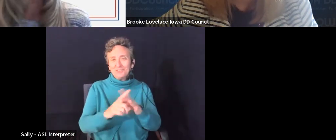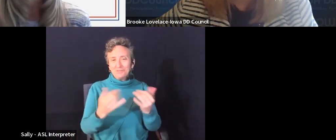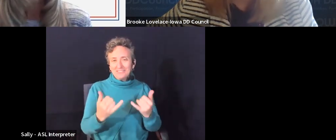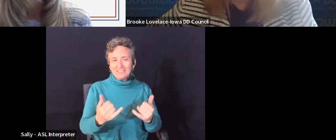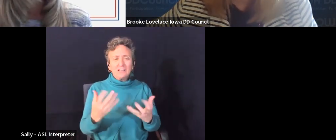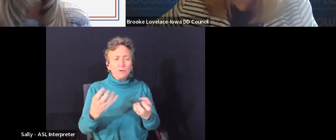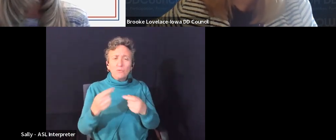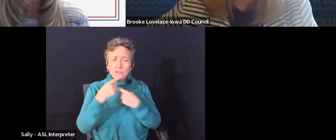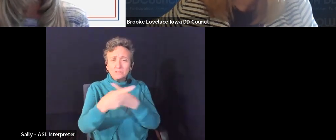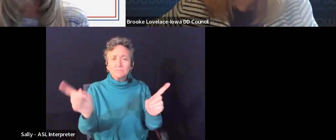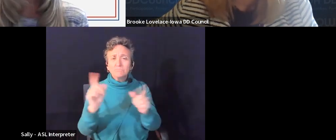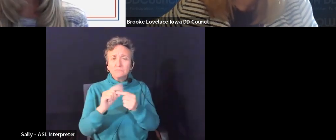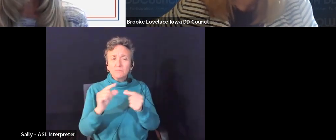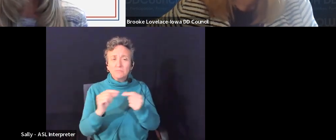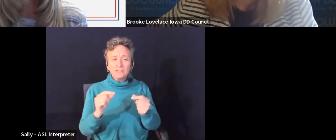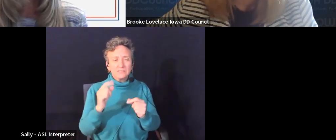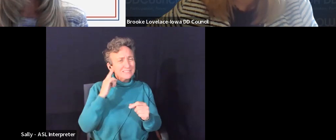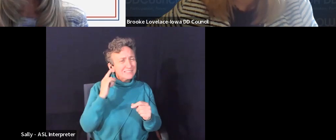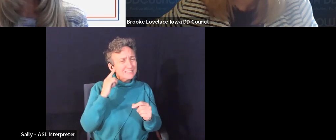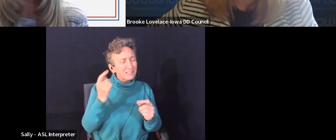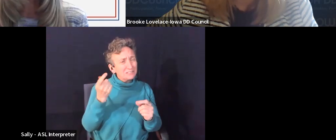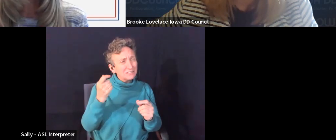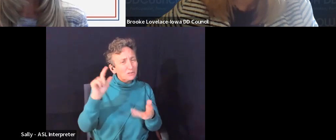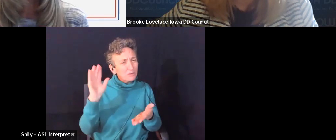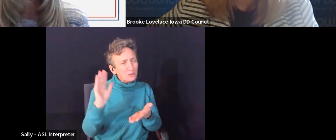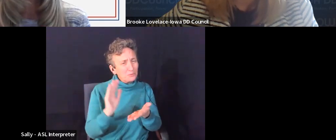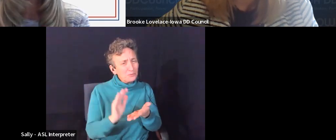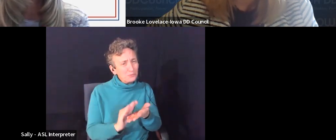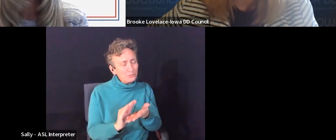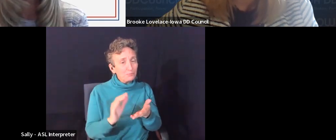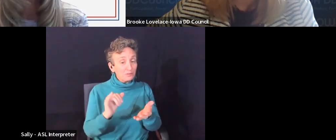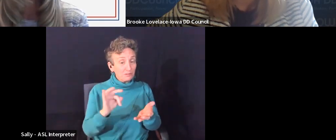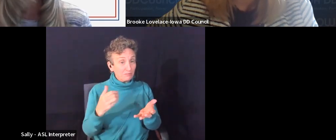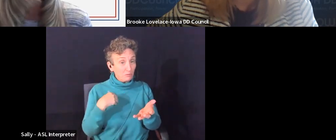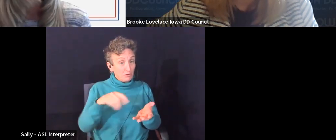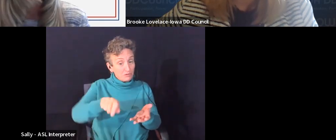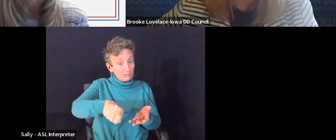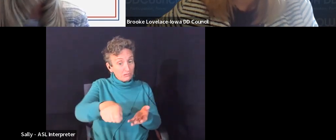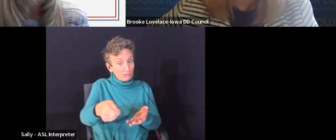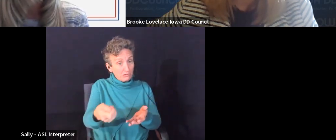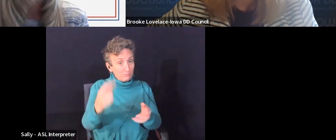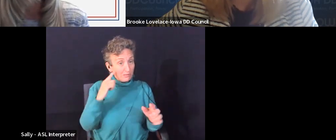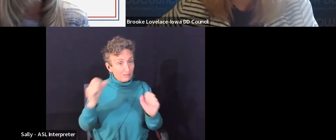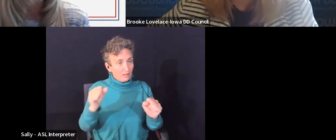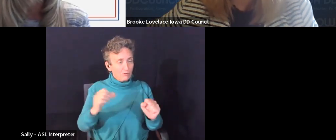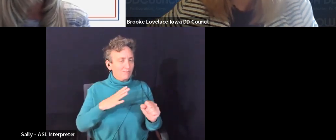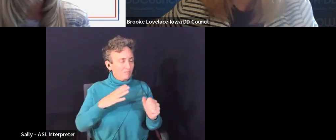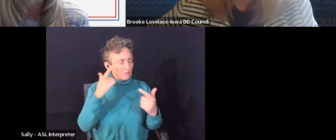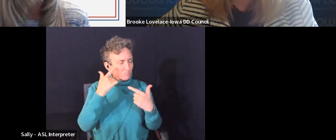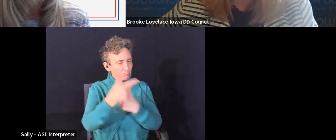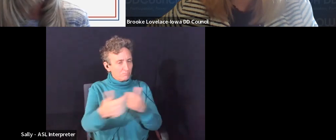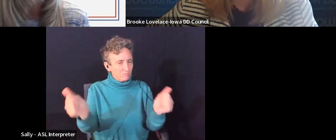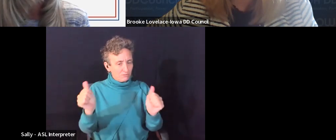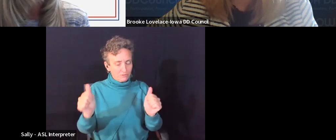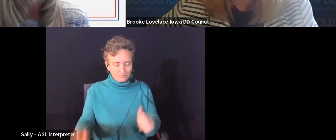send a message. The sound on the video might be a little bit low, so if you have the opportunity to turn your volume up for this, that would be great, and then we'll get started